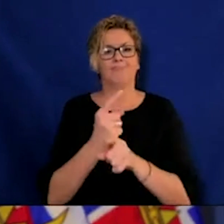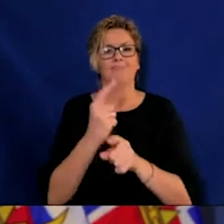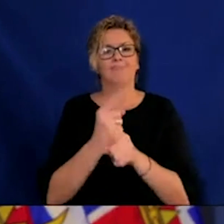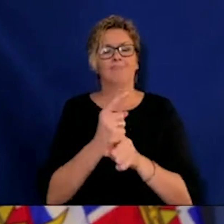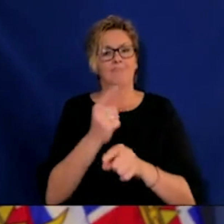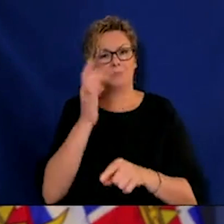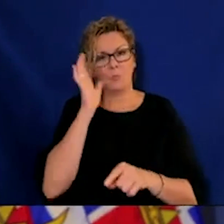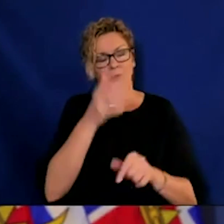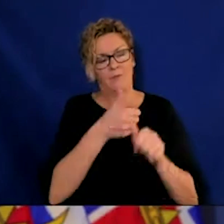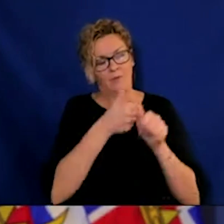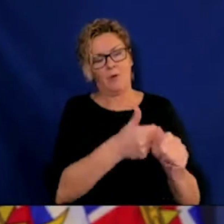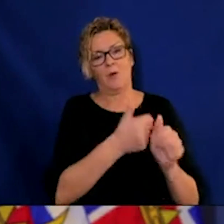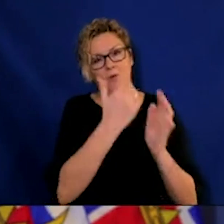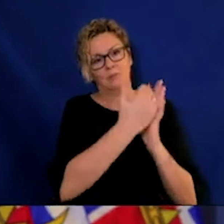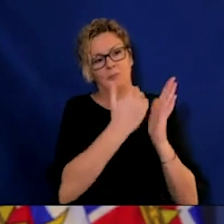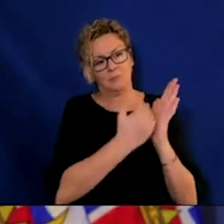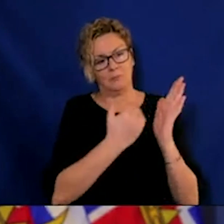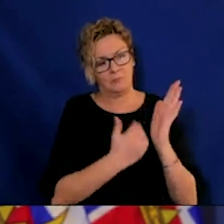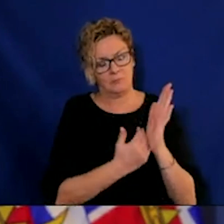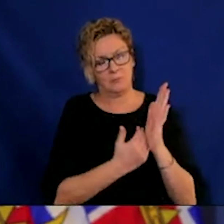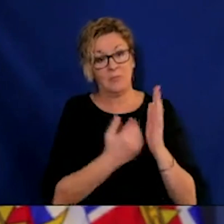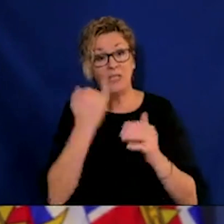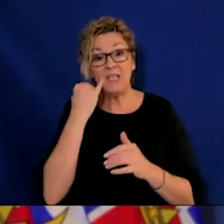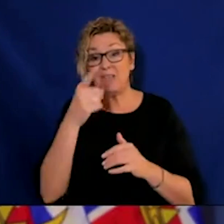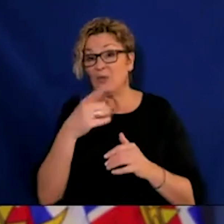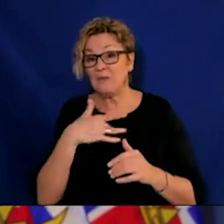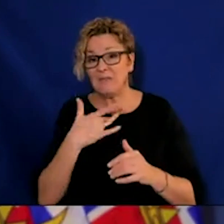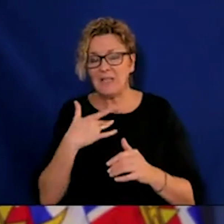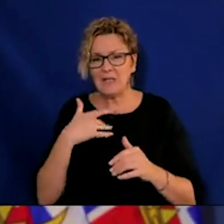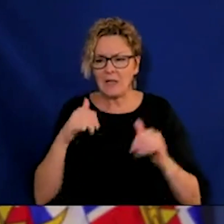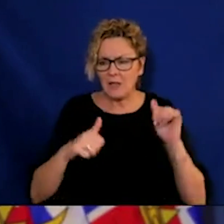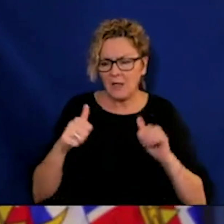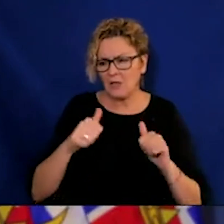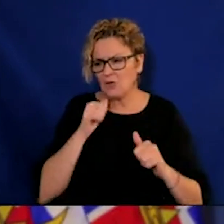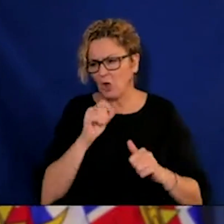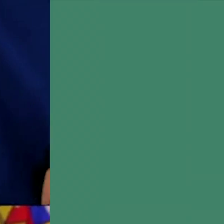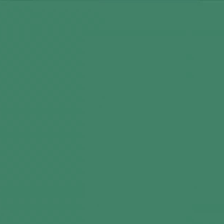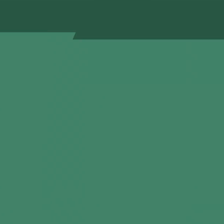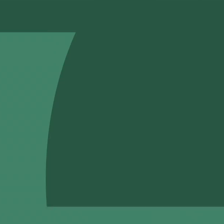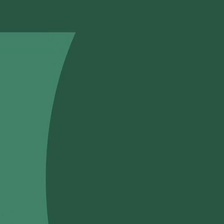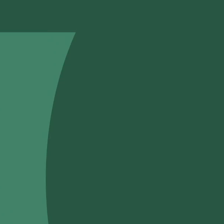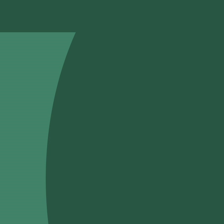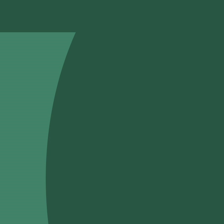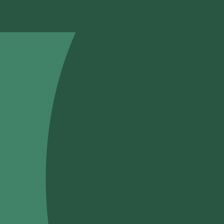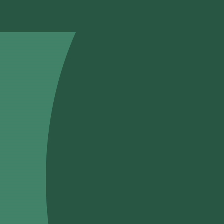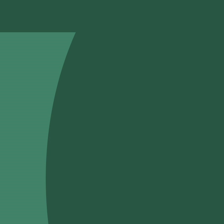But we need everyone to be part of it. When in doubt, just rule it out.